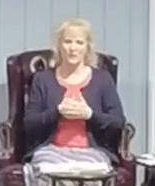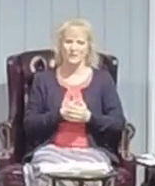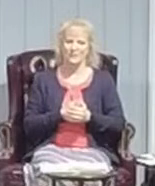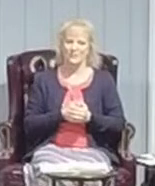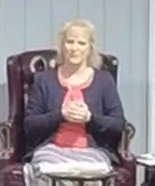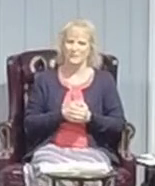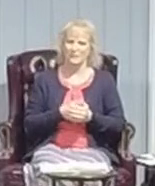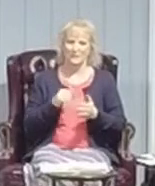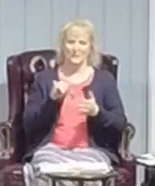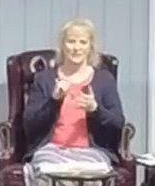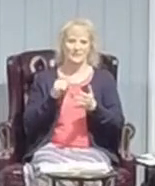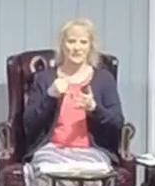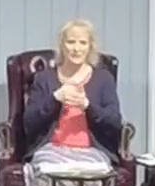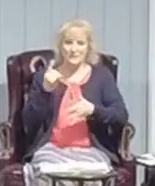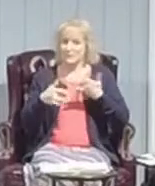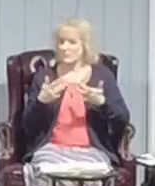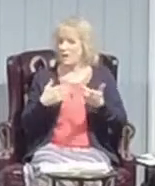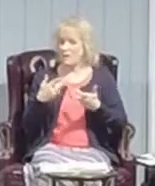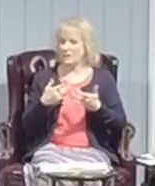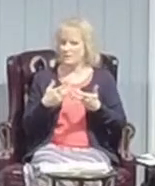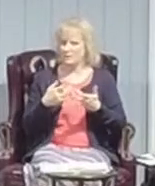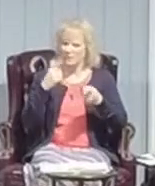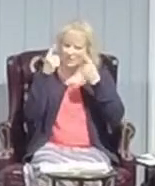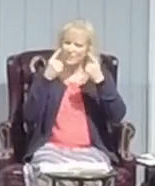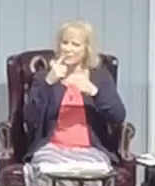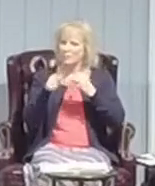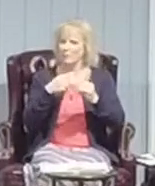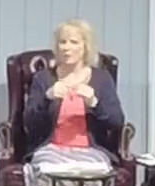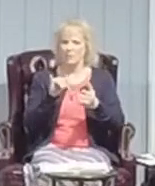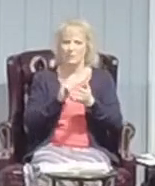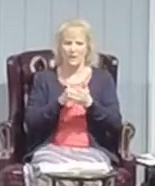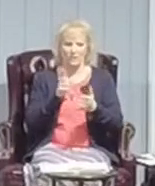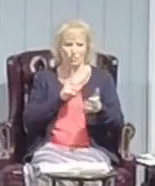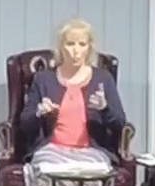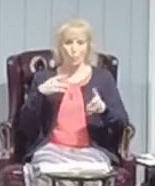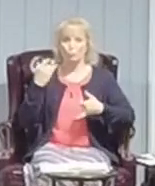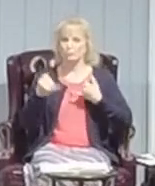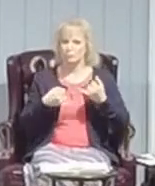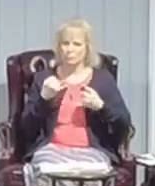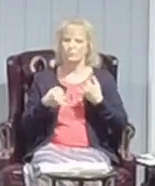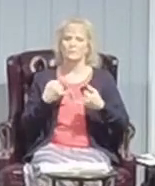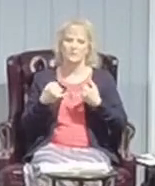That's pretty exciting stuff to think about, that the Lord rejoices.